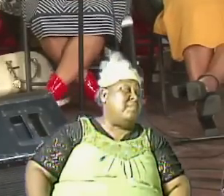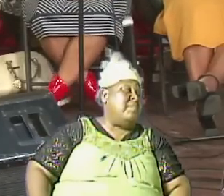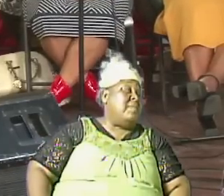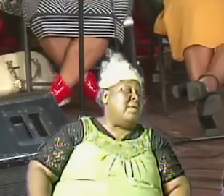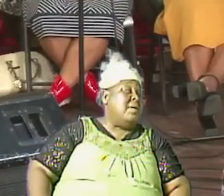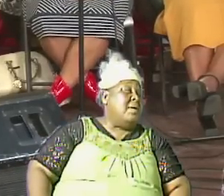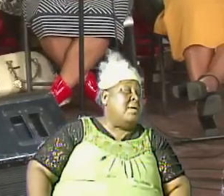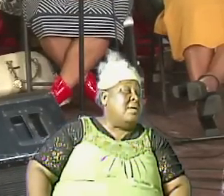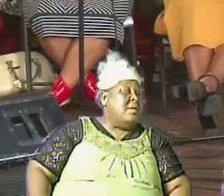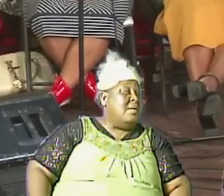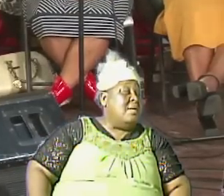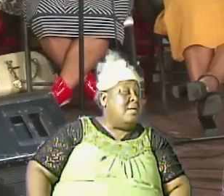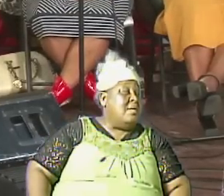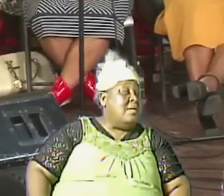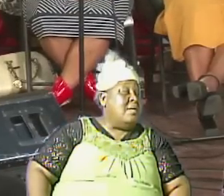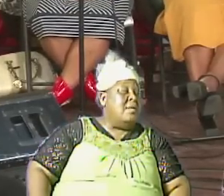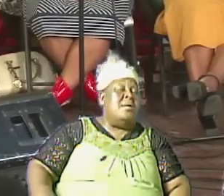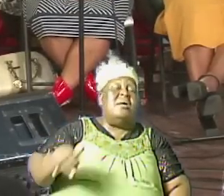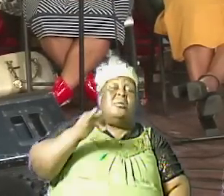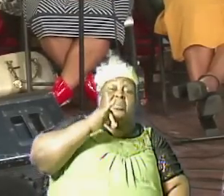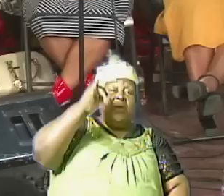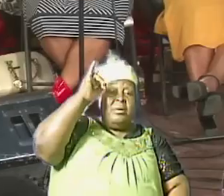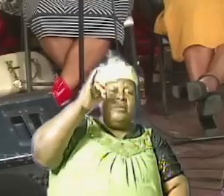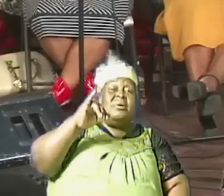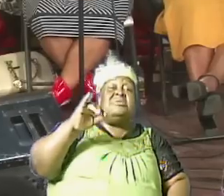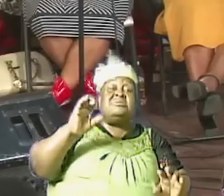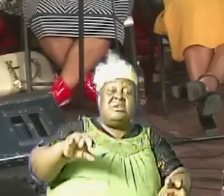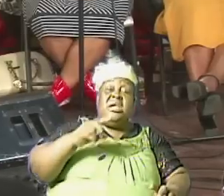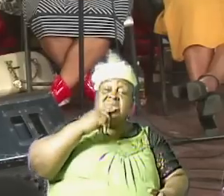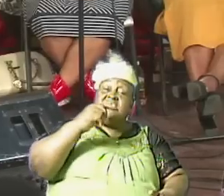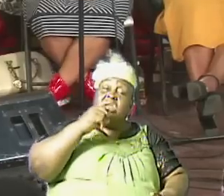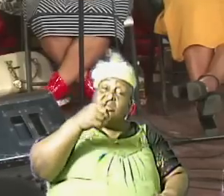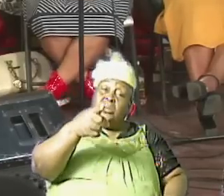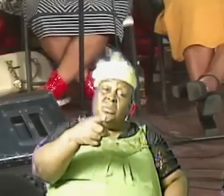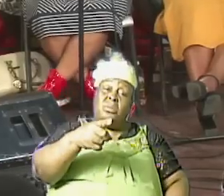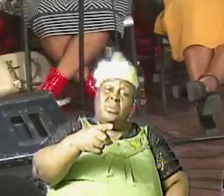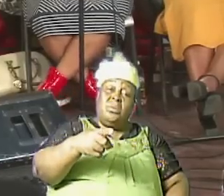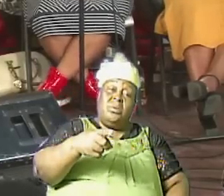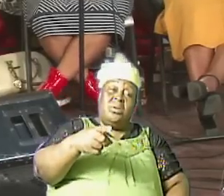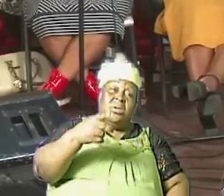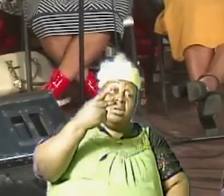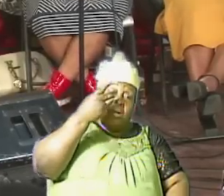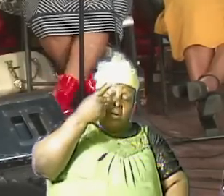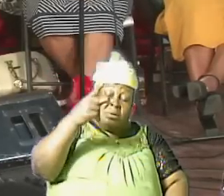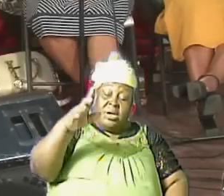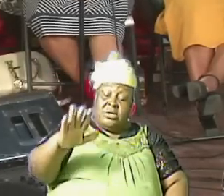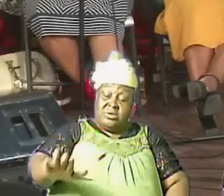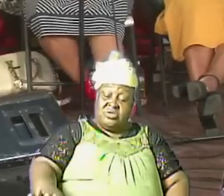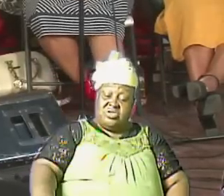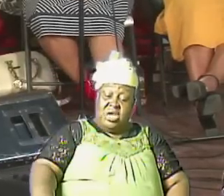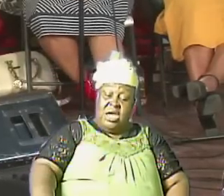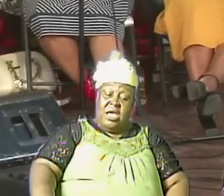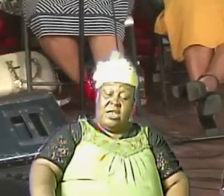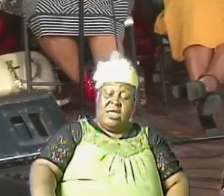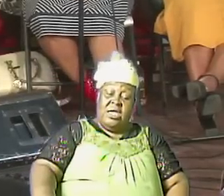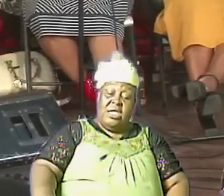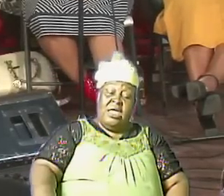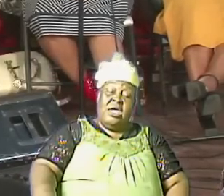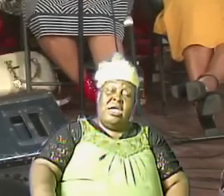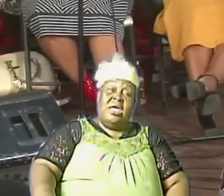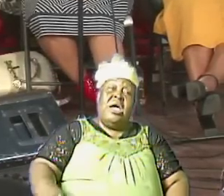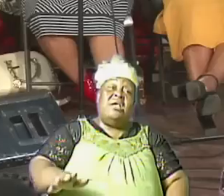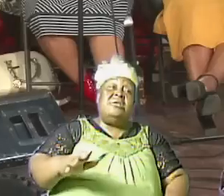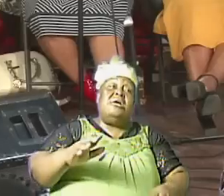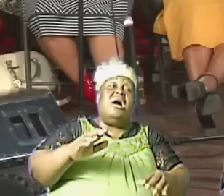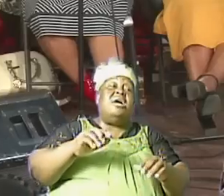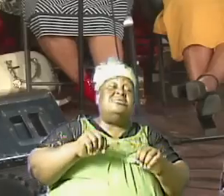of the tongue. So parents, can I tell you, if you look at your child and